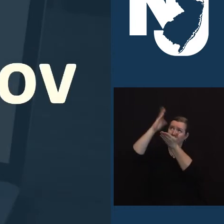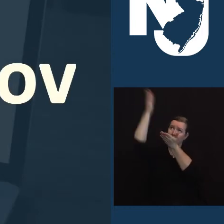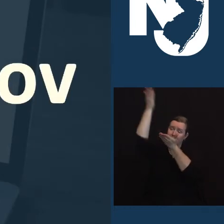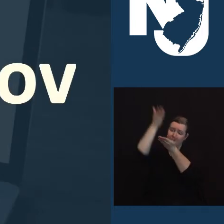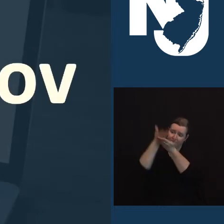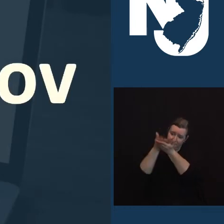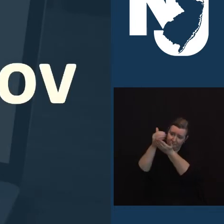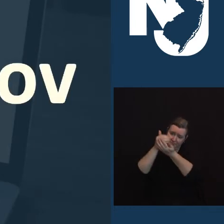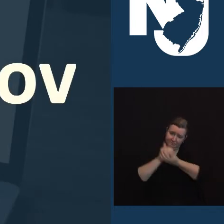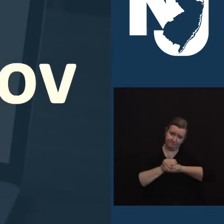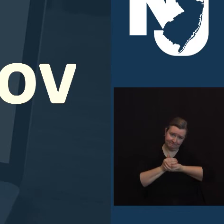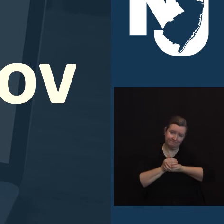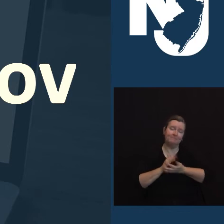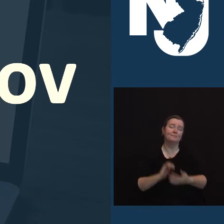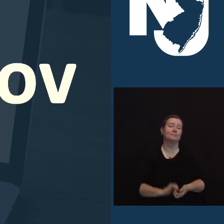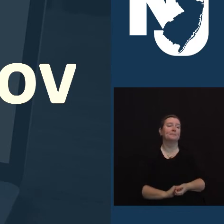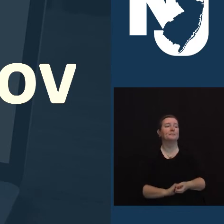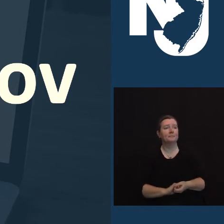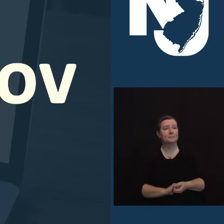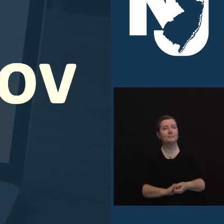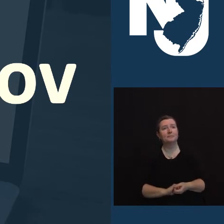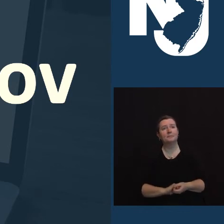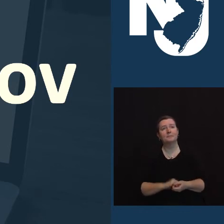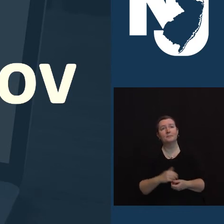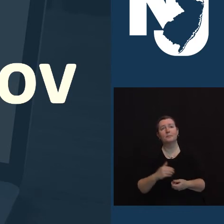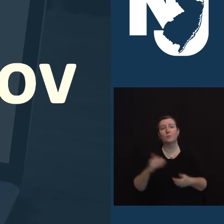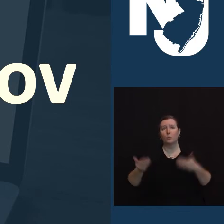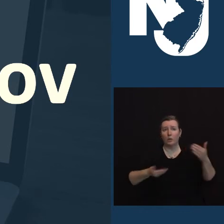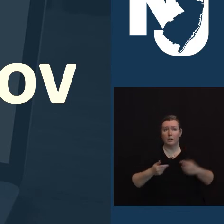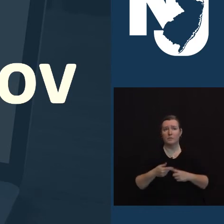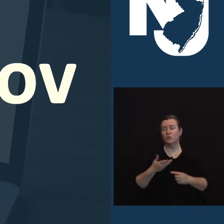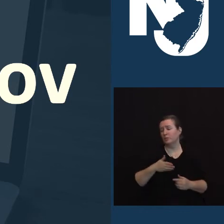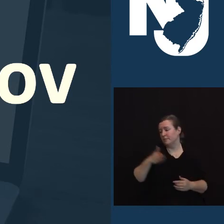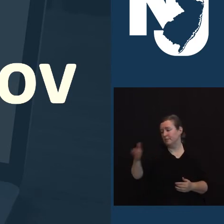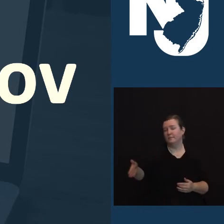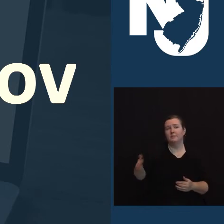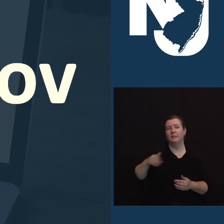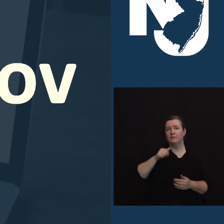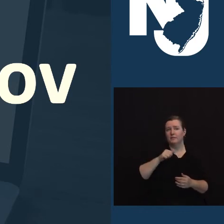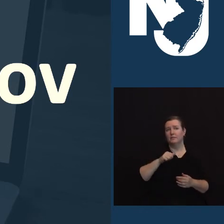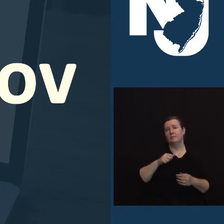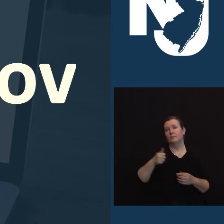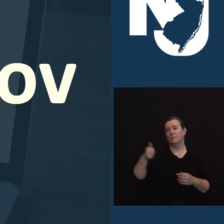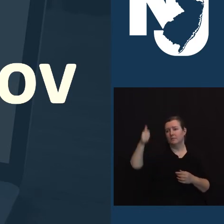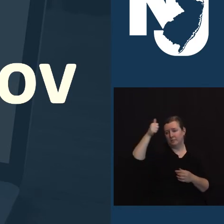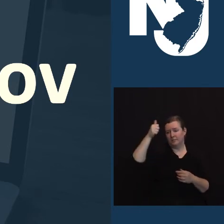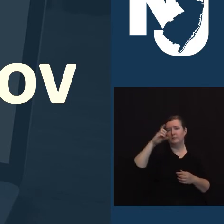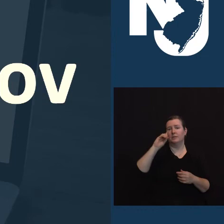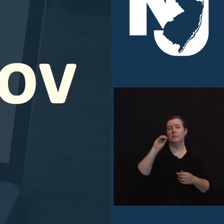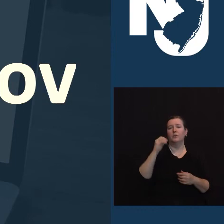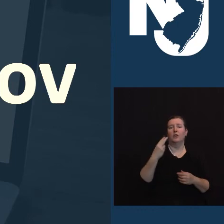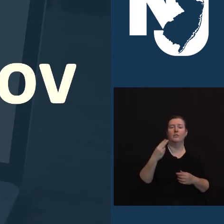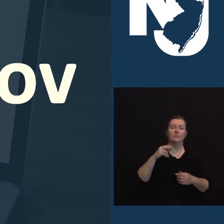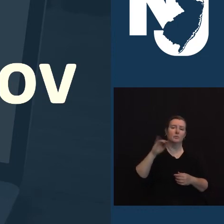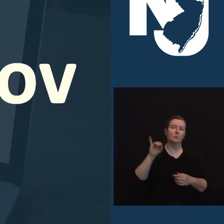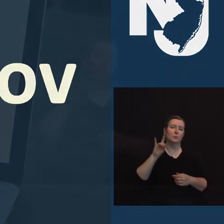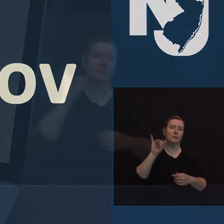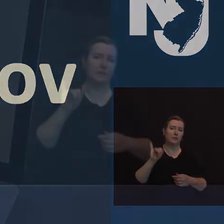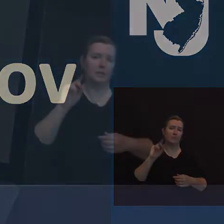my left. It is an honor to have the Secretary of Higher Education of the great state of New Jersey with us. Please help me welcome Dr. Brian Bridges.